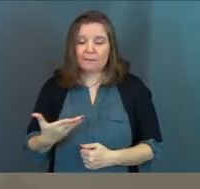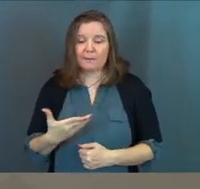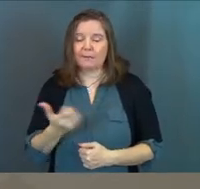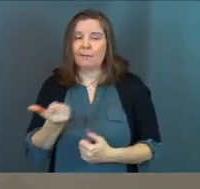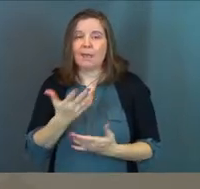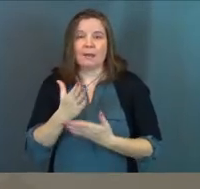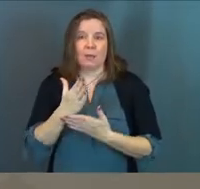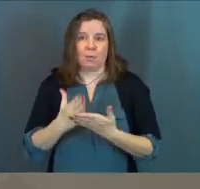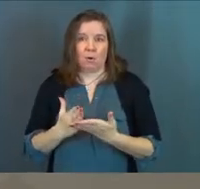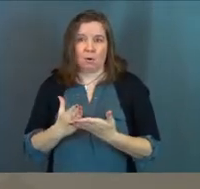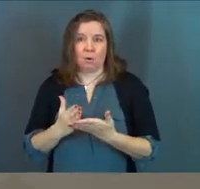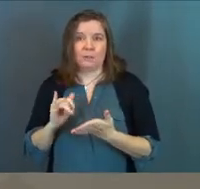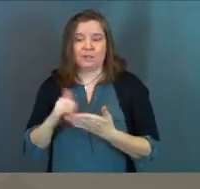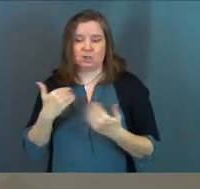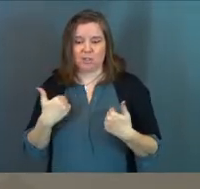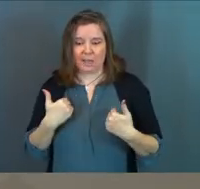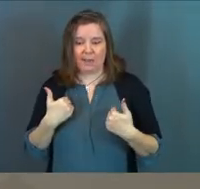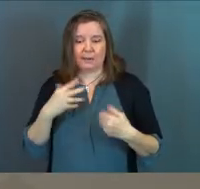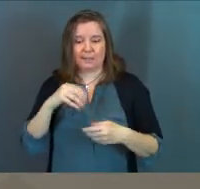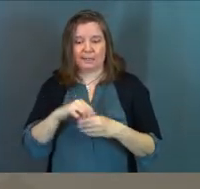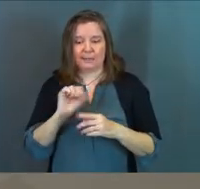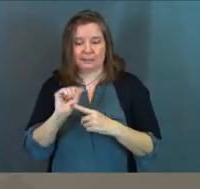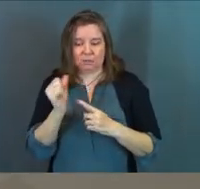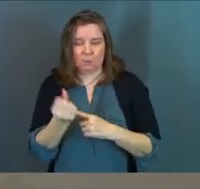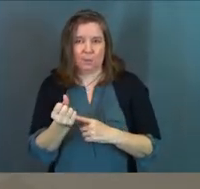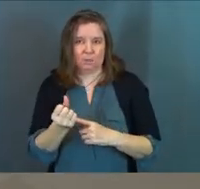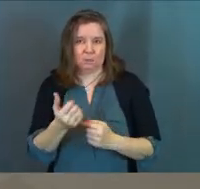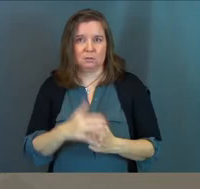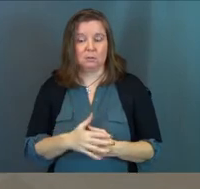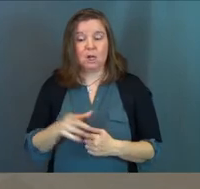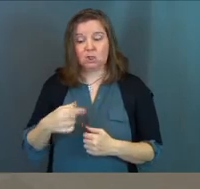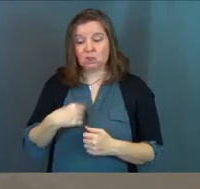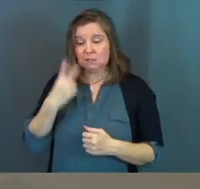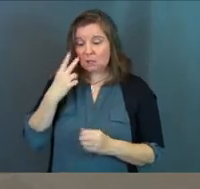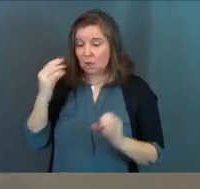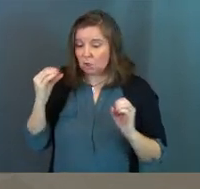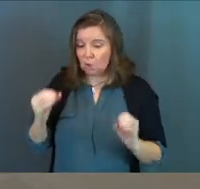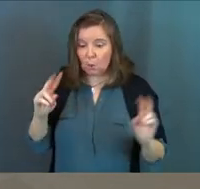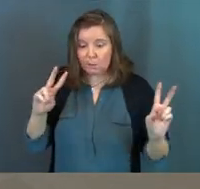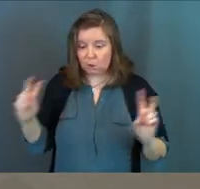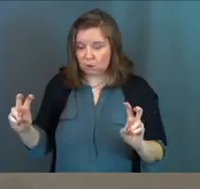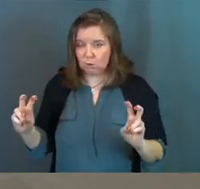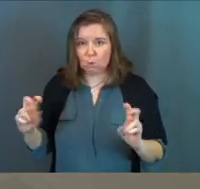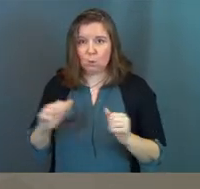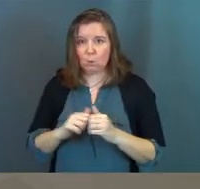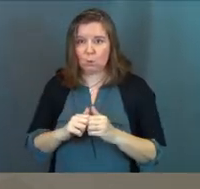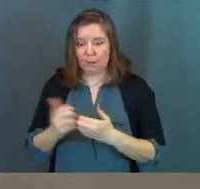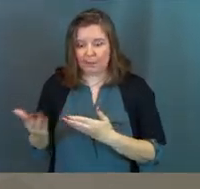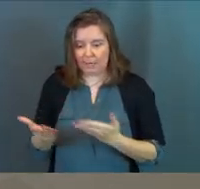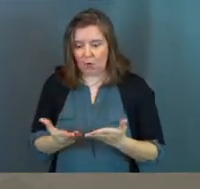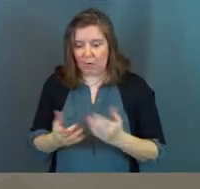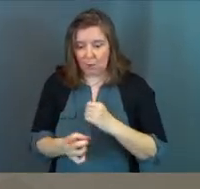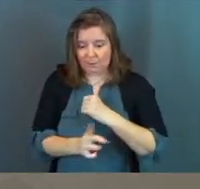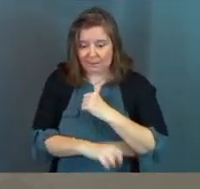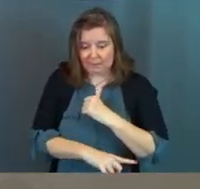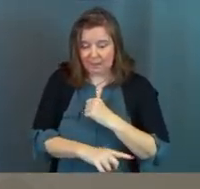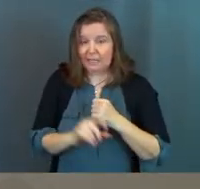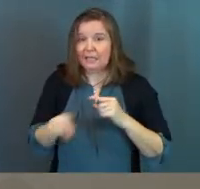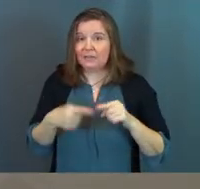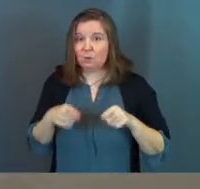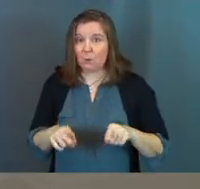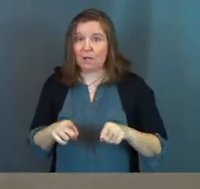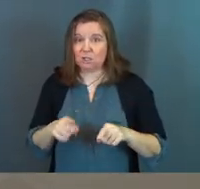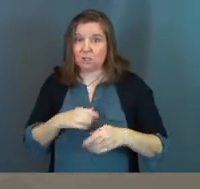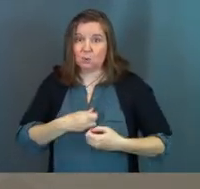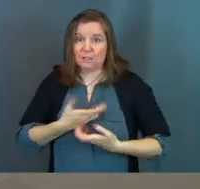anything, any part that she had in the situation. And she saw no issue with carrying out discipline even